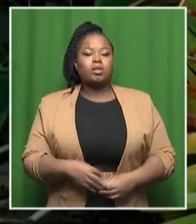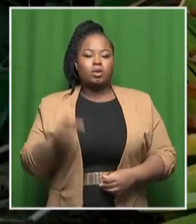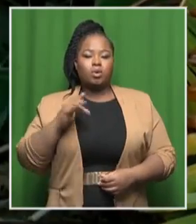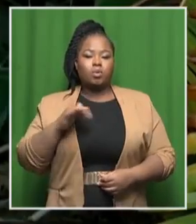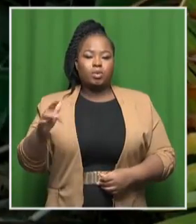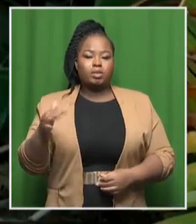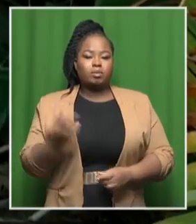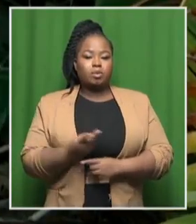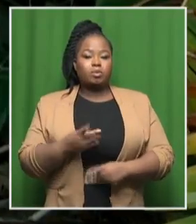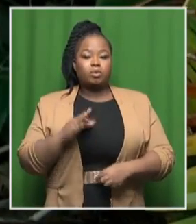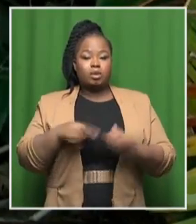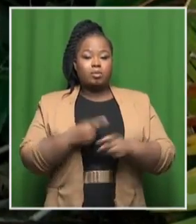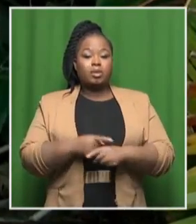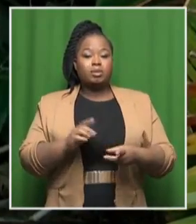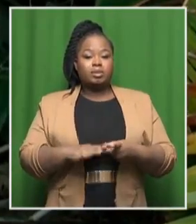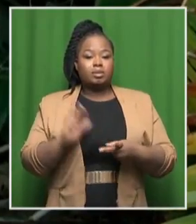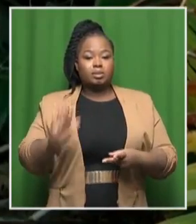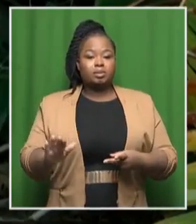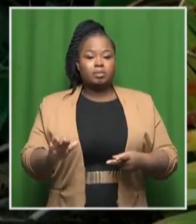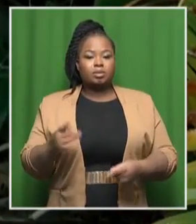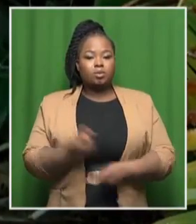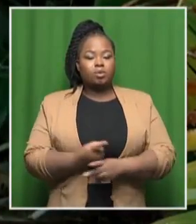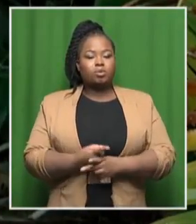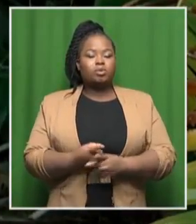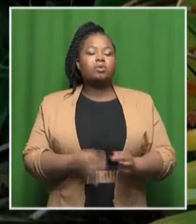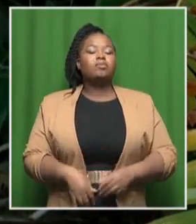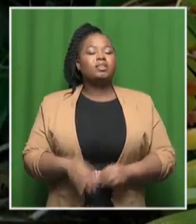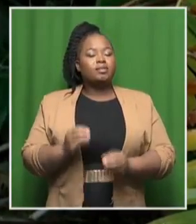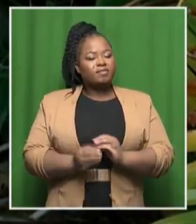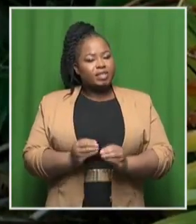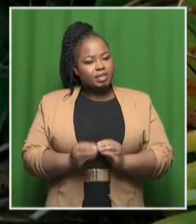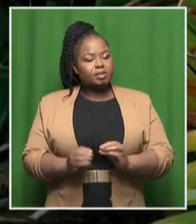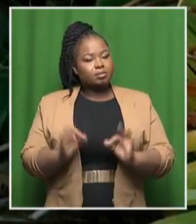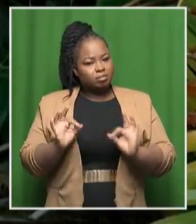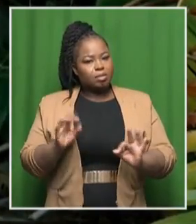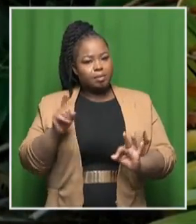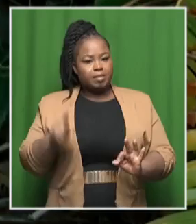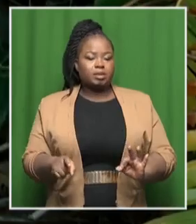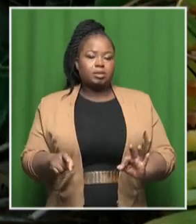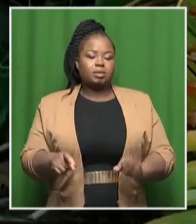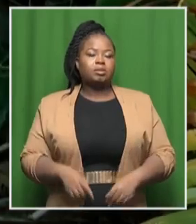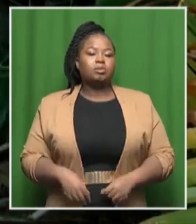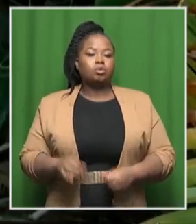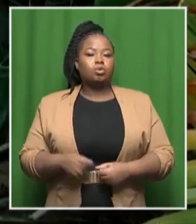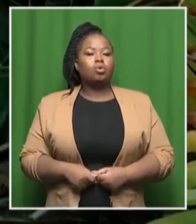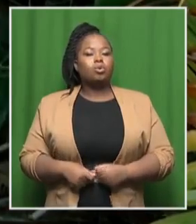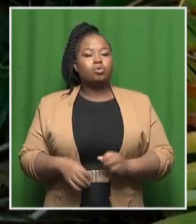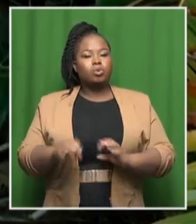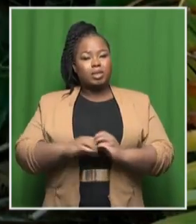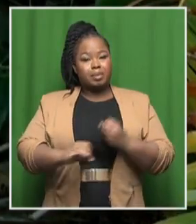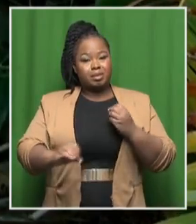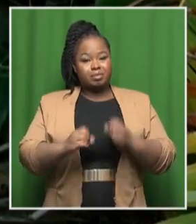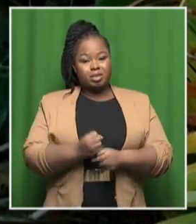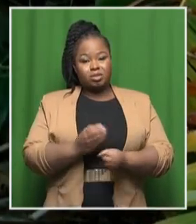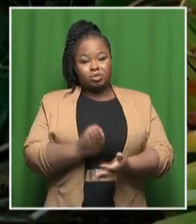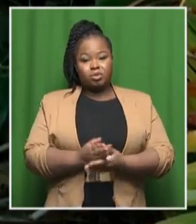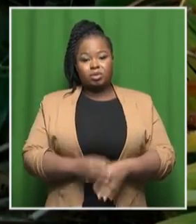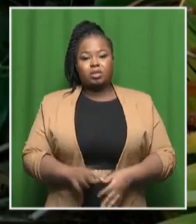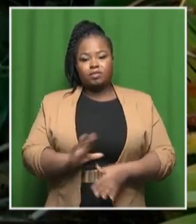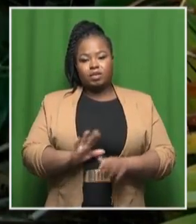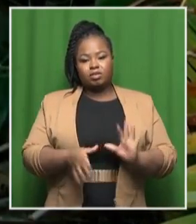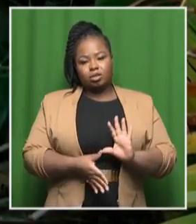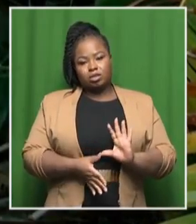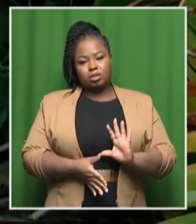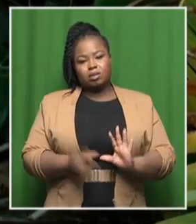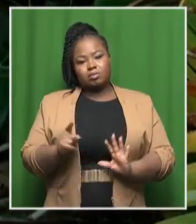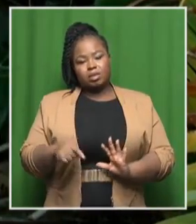also speaking about the infrastructure problems that they're continuing to fixing, especially in terms of fixing the mechanical side of pipes and making sure that on an infrastructure